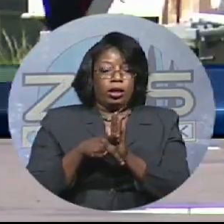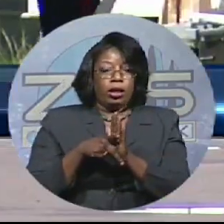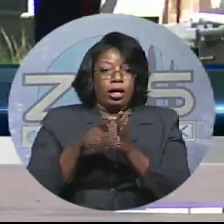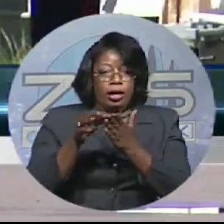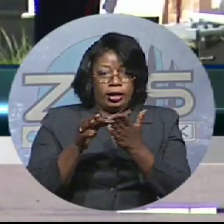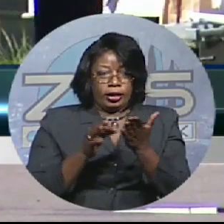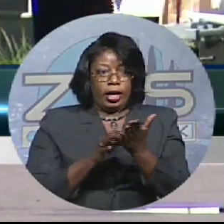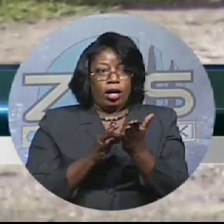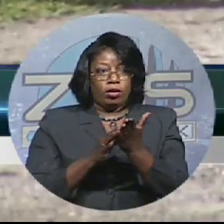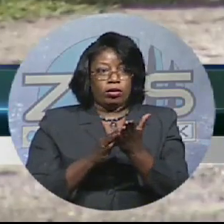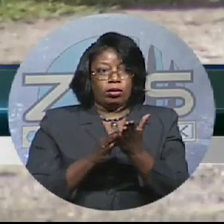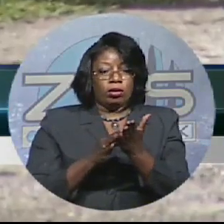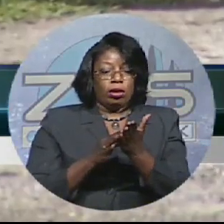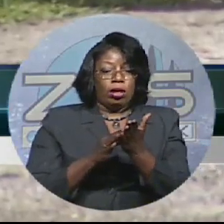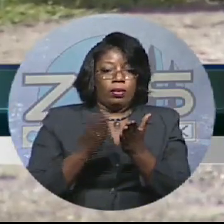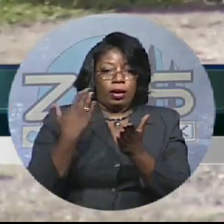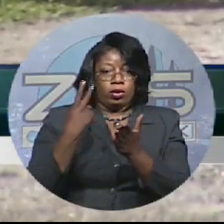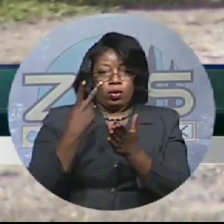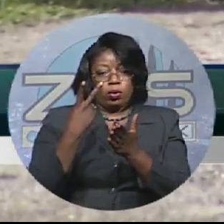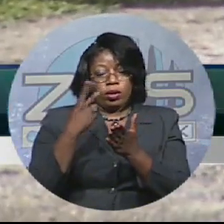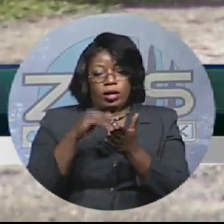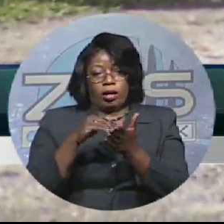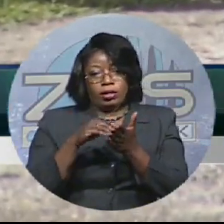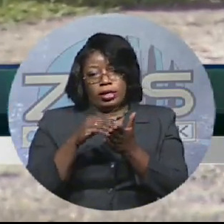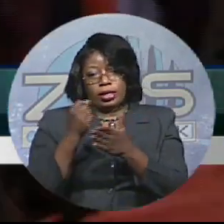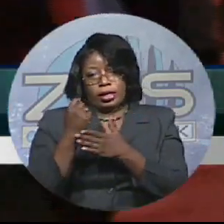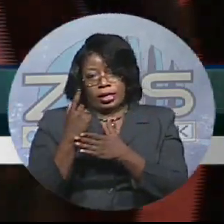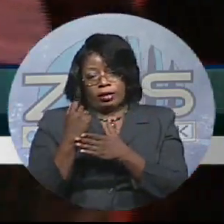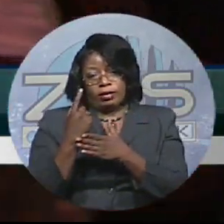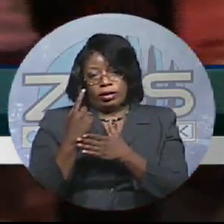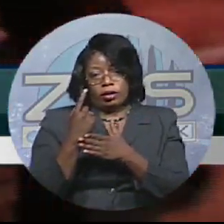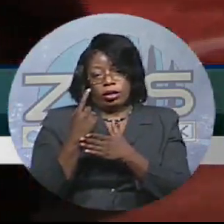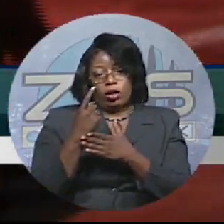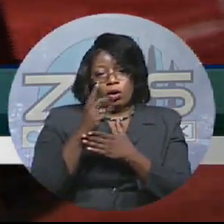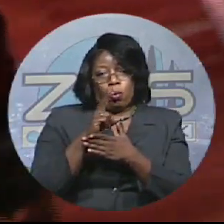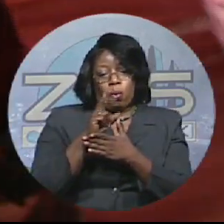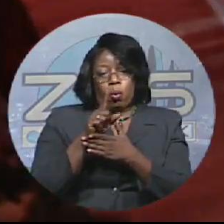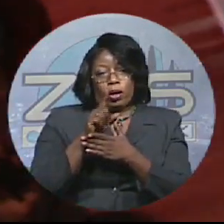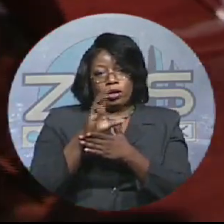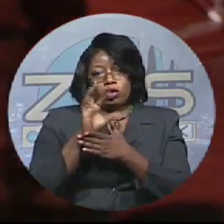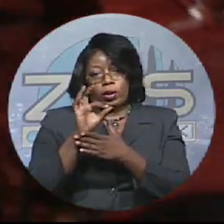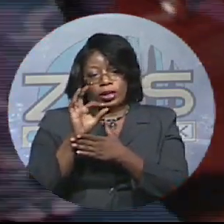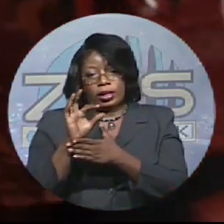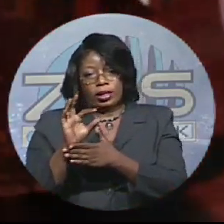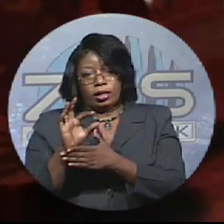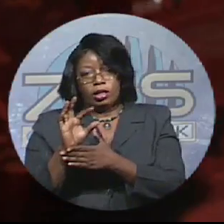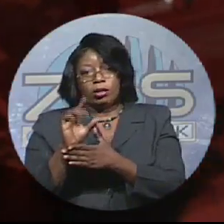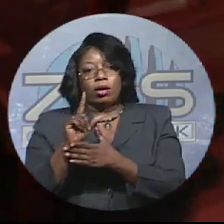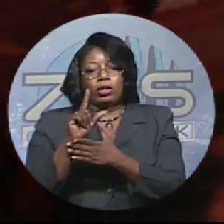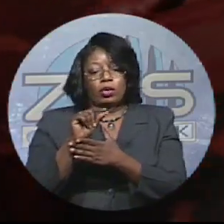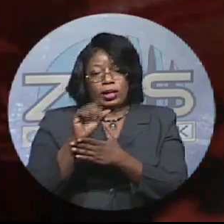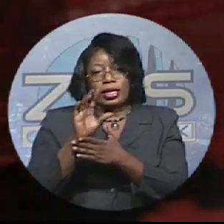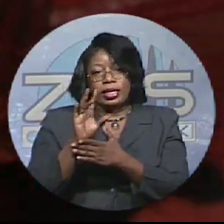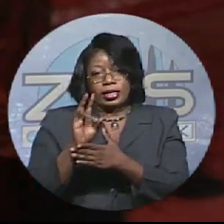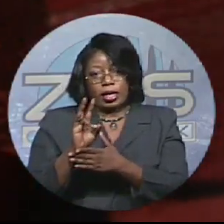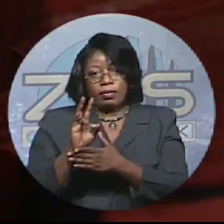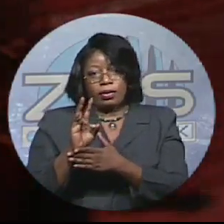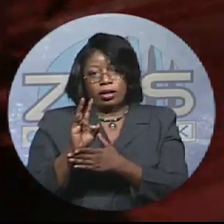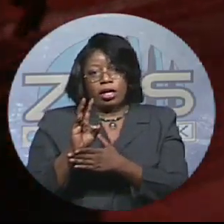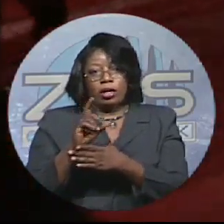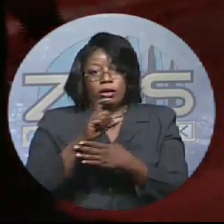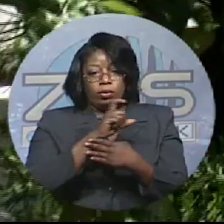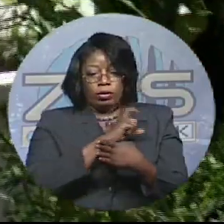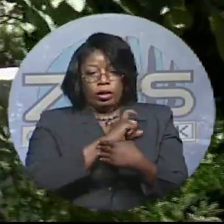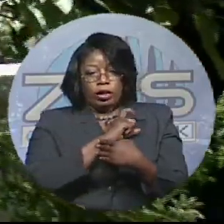the record year of 2011 with 127, Commissioner of Police Ellison Greenslade urged the public not to be